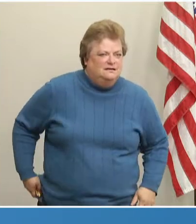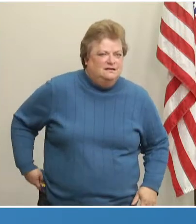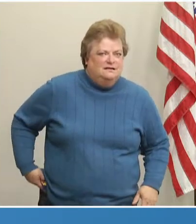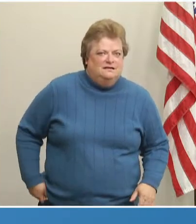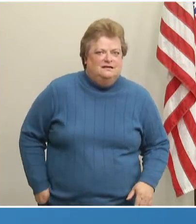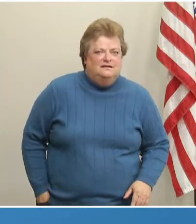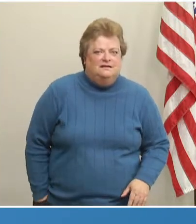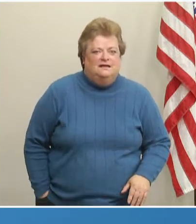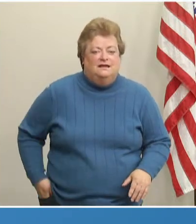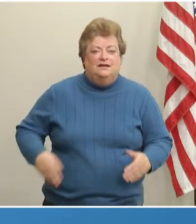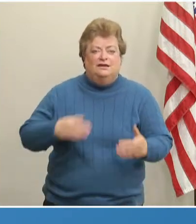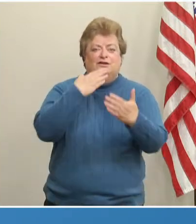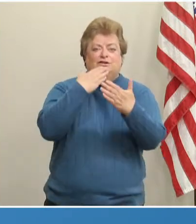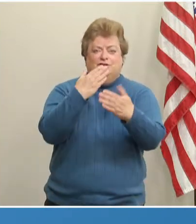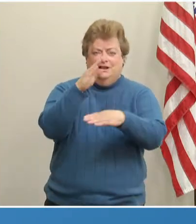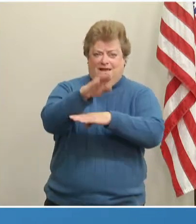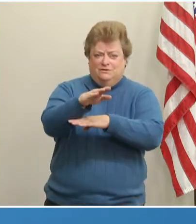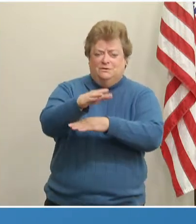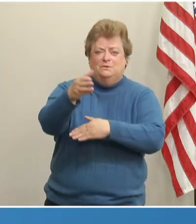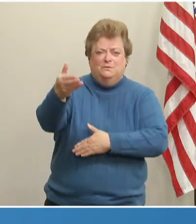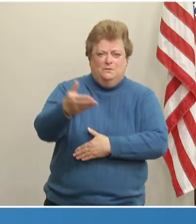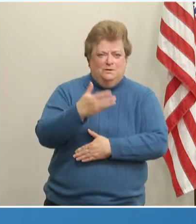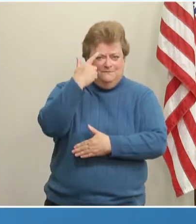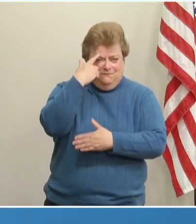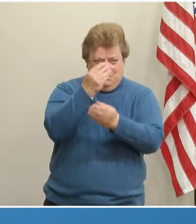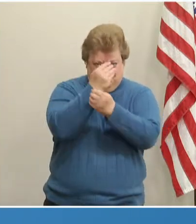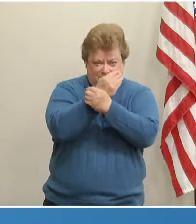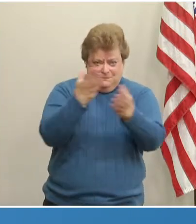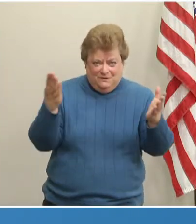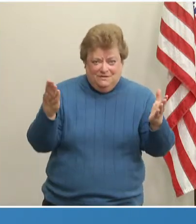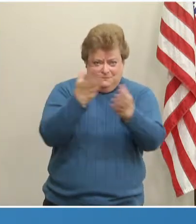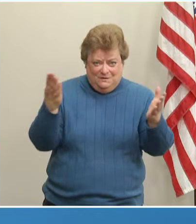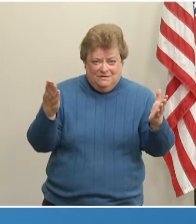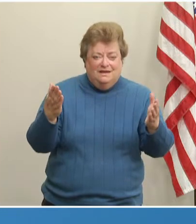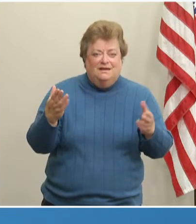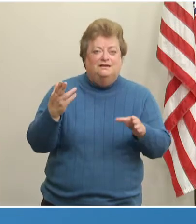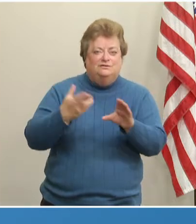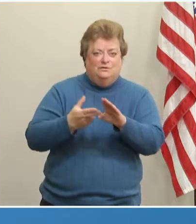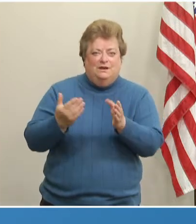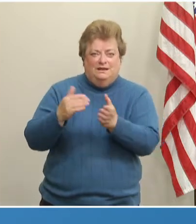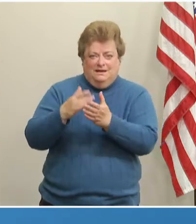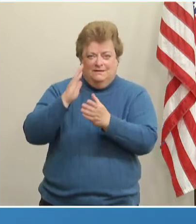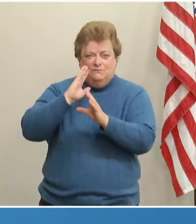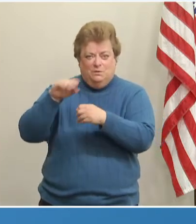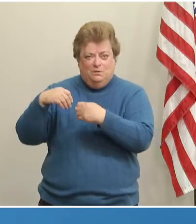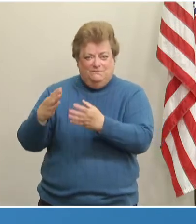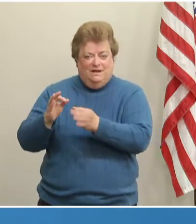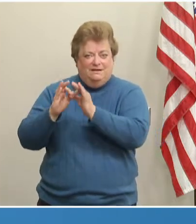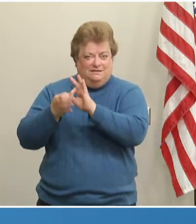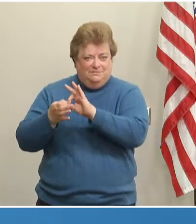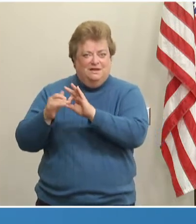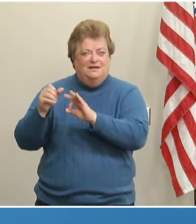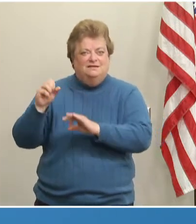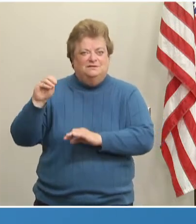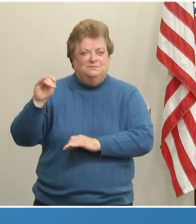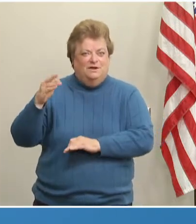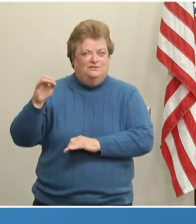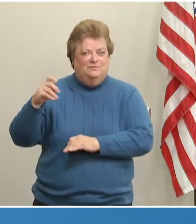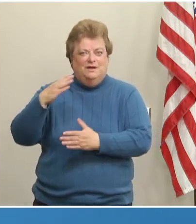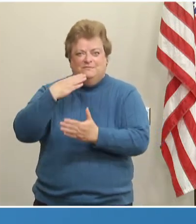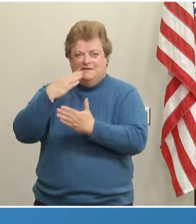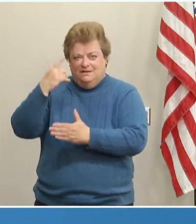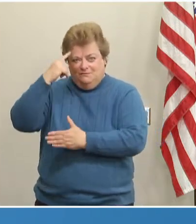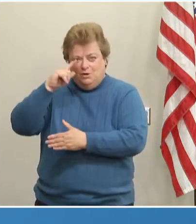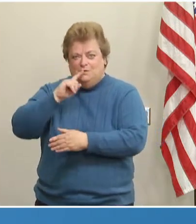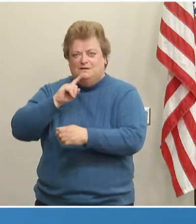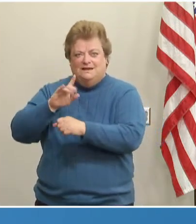Good afternoon and welcome to this community briefing. Joining us once again to provide interpretation is Margie Prop. Thank you so much for your